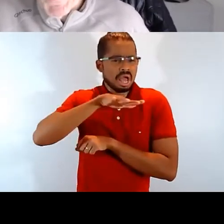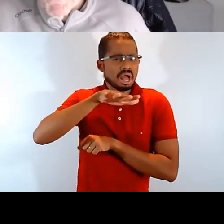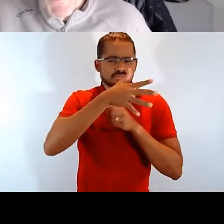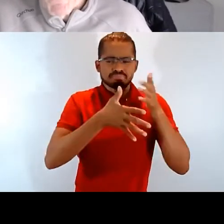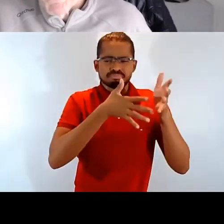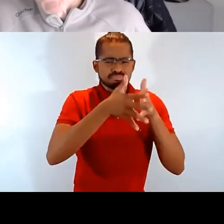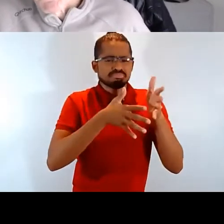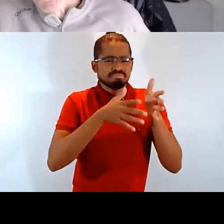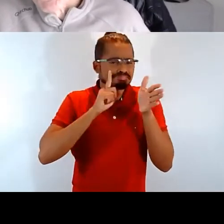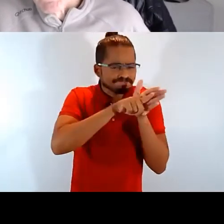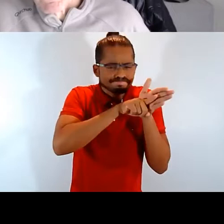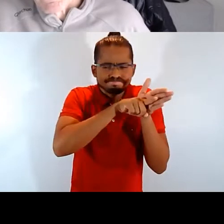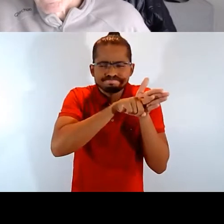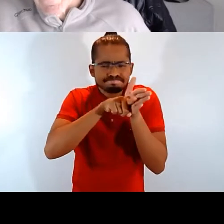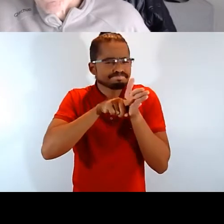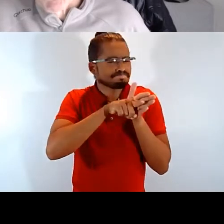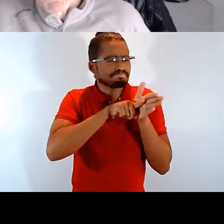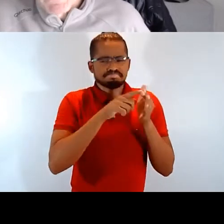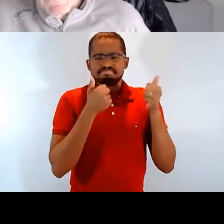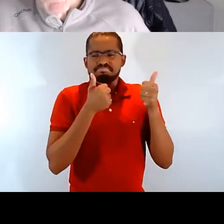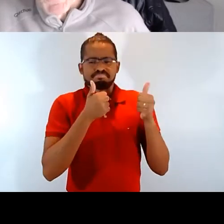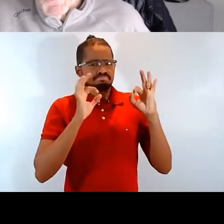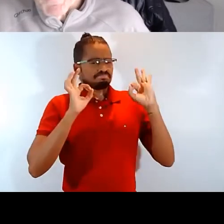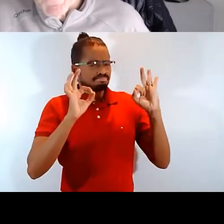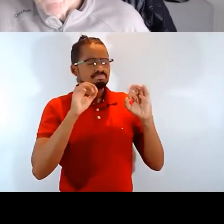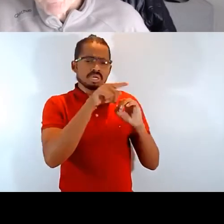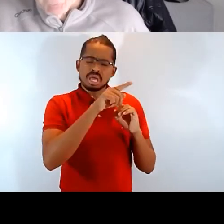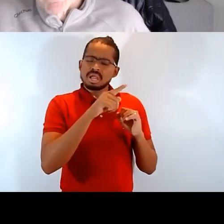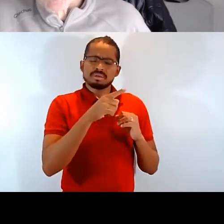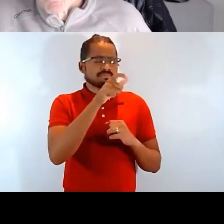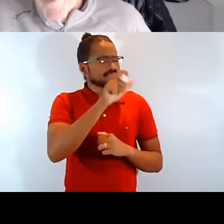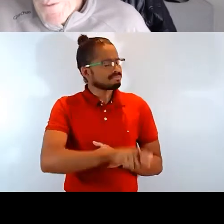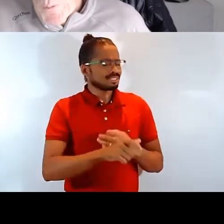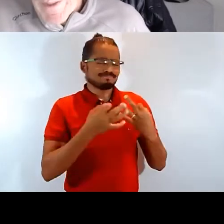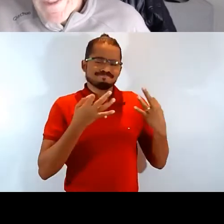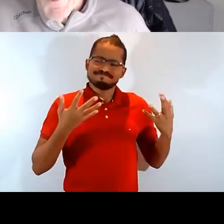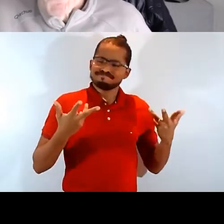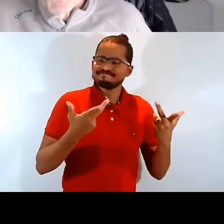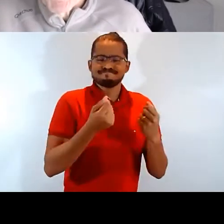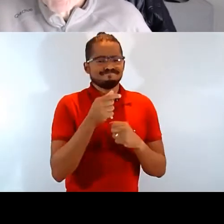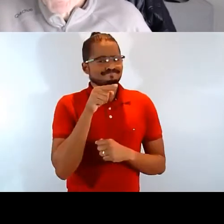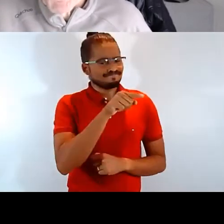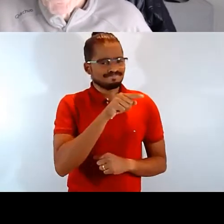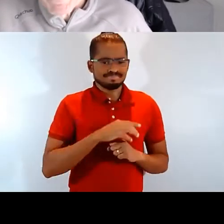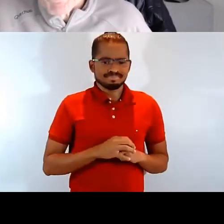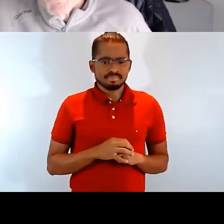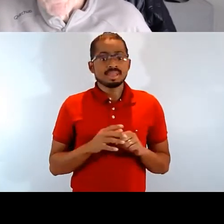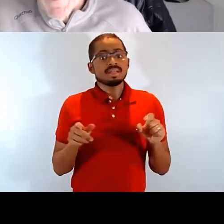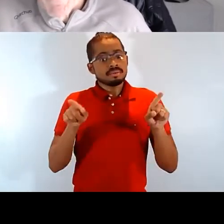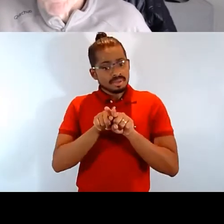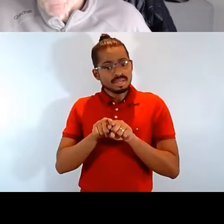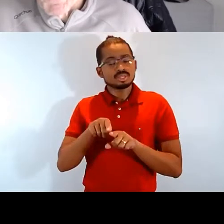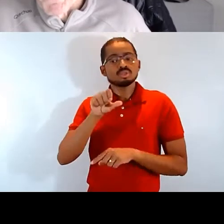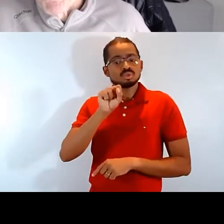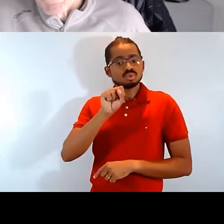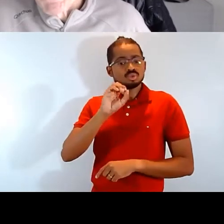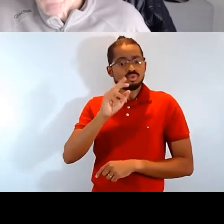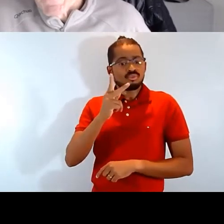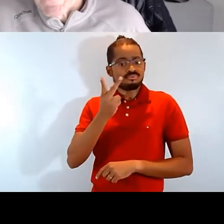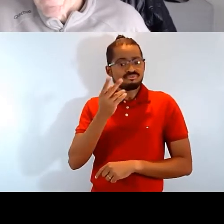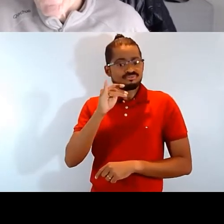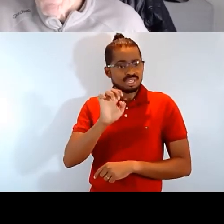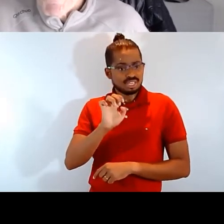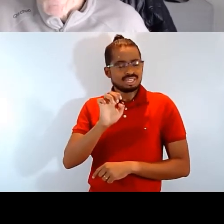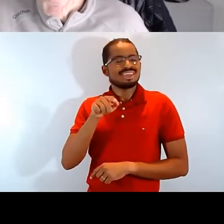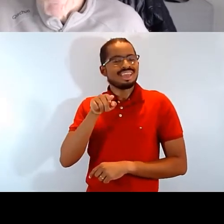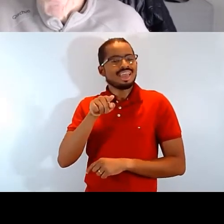researcher and a wonderful person active in sign language interpreting. By the way, Sophie Pointurier-Pournin finished her